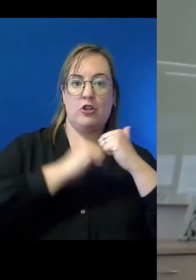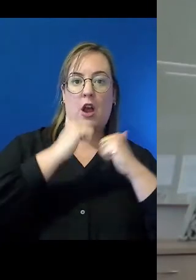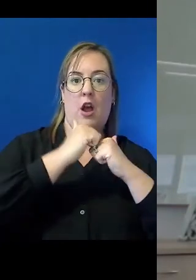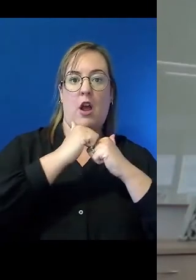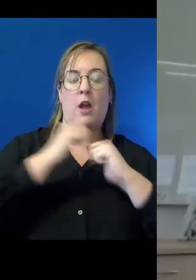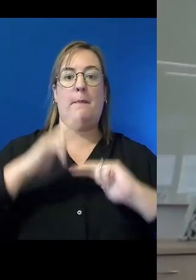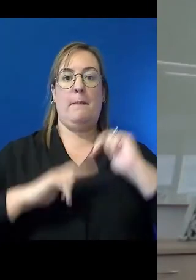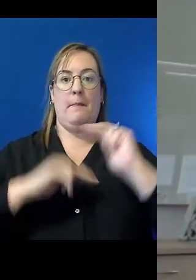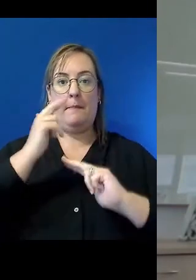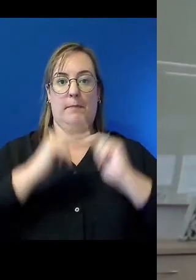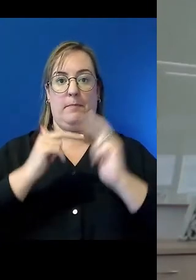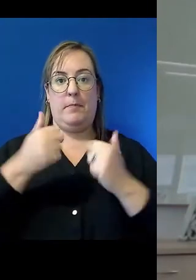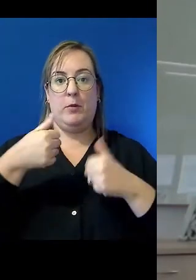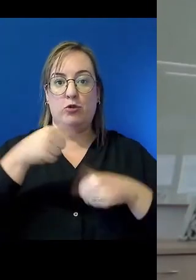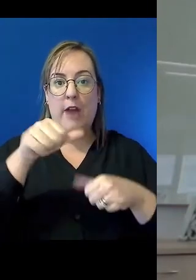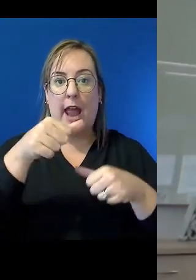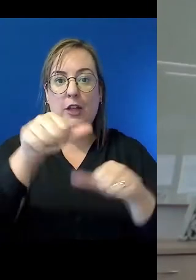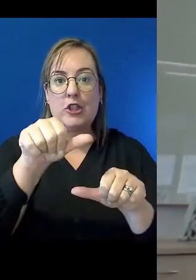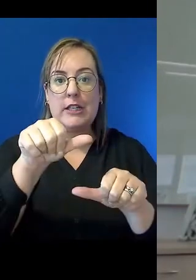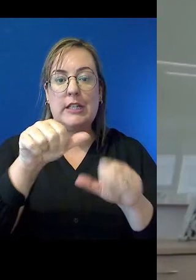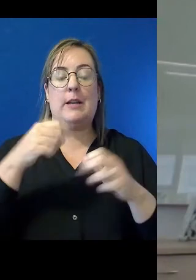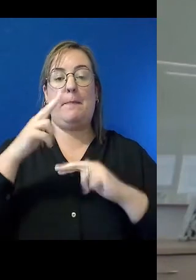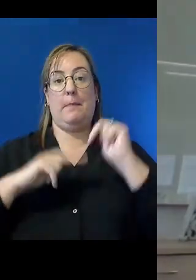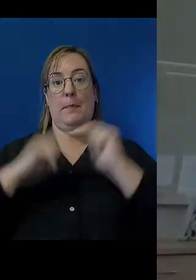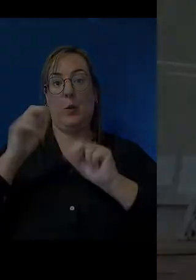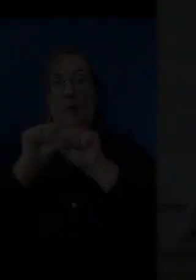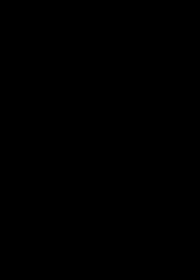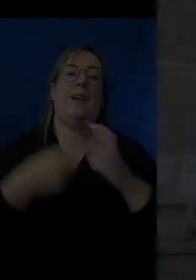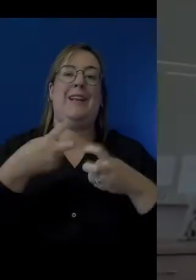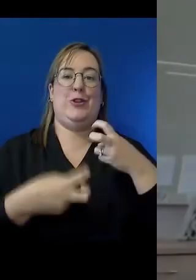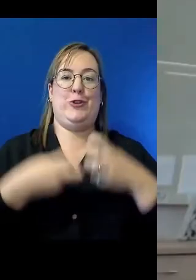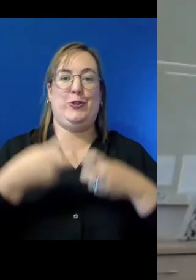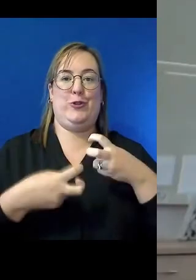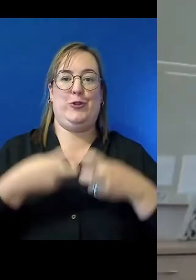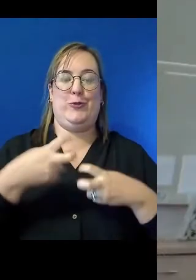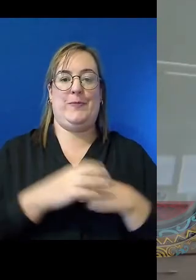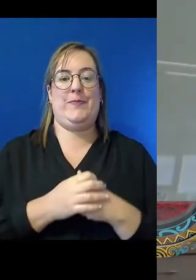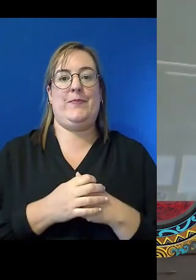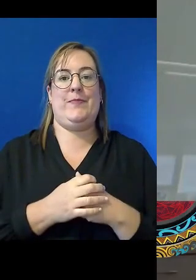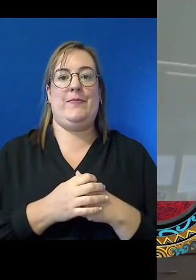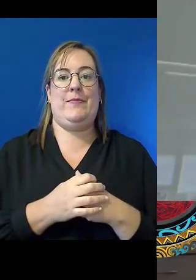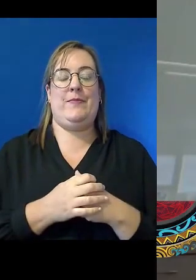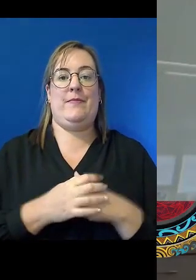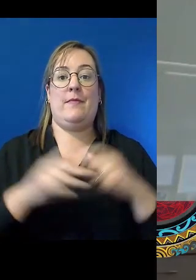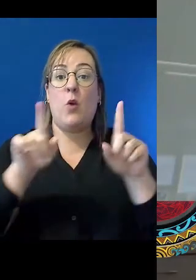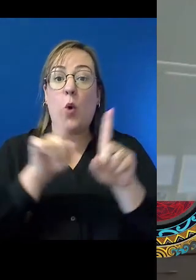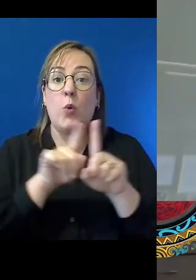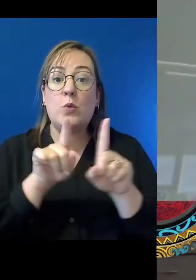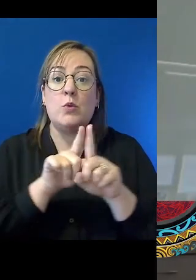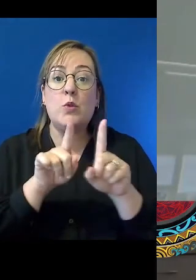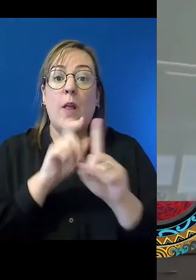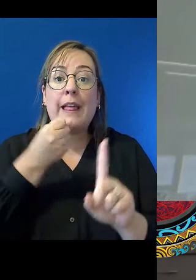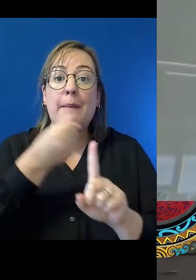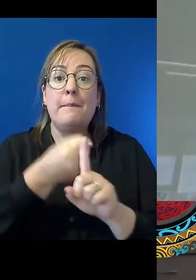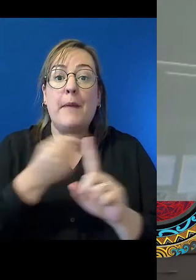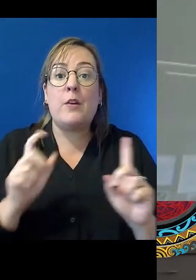at the systems, whether we had the right systems in place to address those key issues. And of course, the impact of that was if police